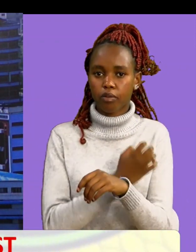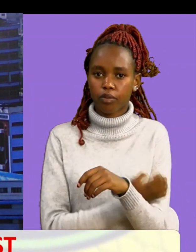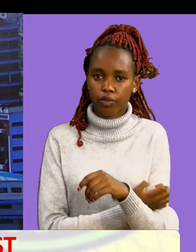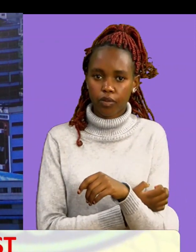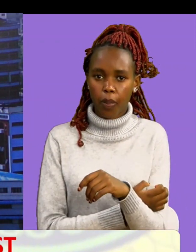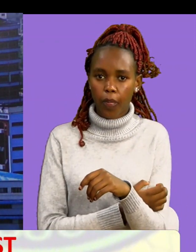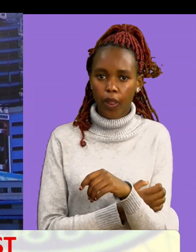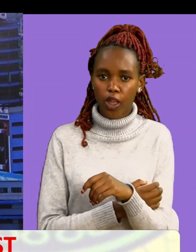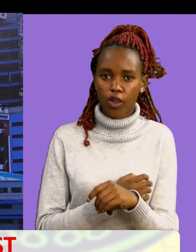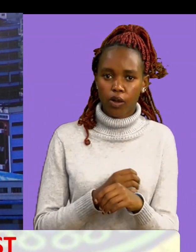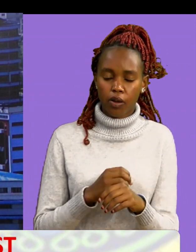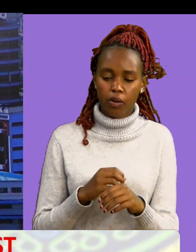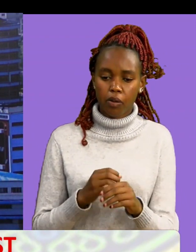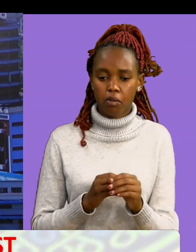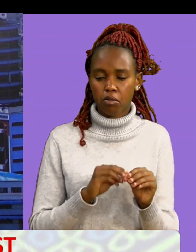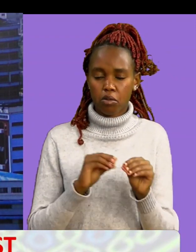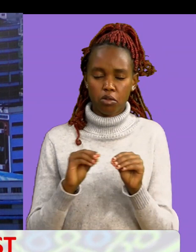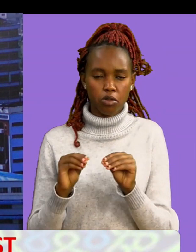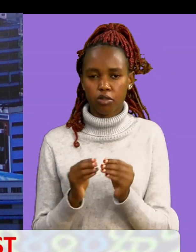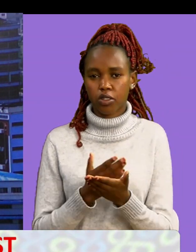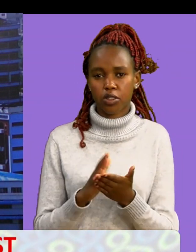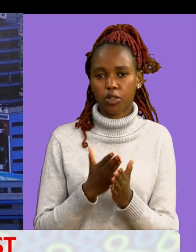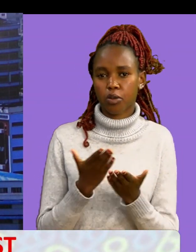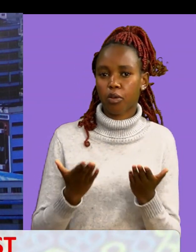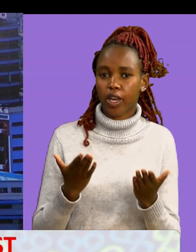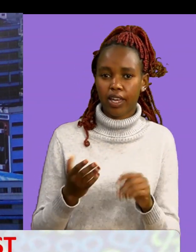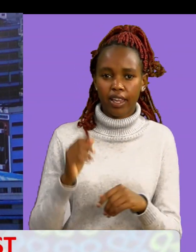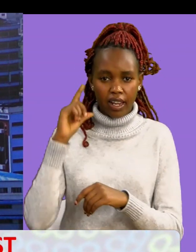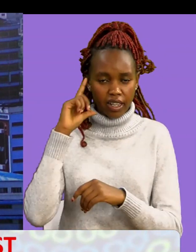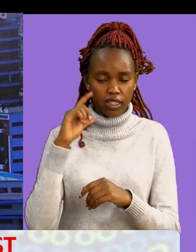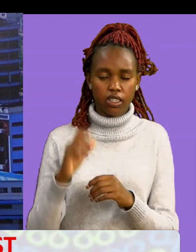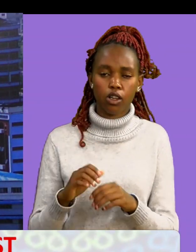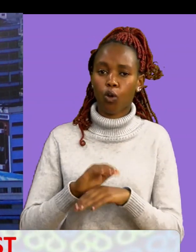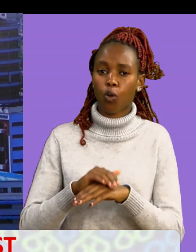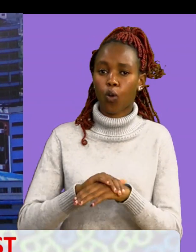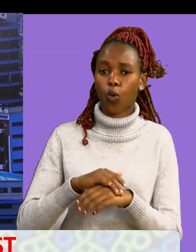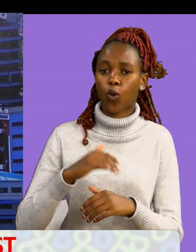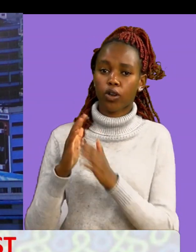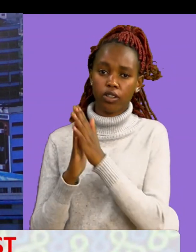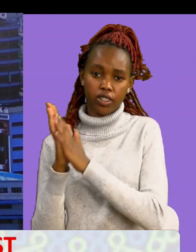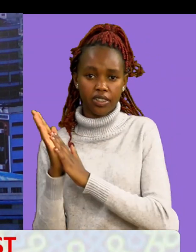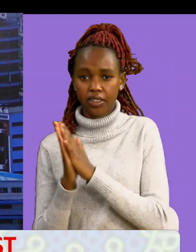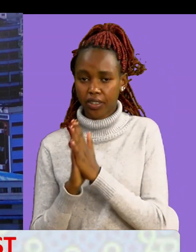some nice reggae, some nice raga. Hata kama ni dance ulikelele mingi, lakini generally